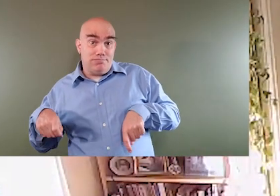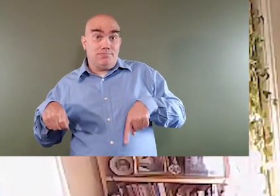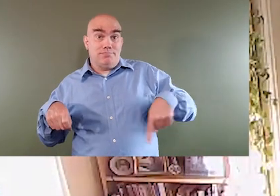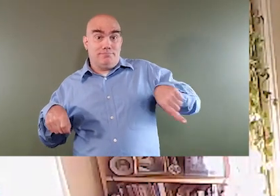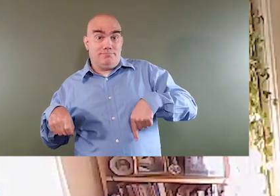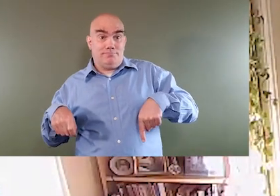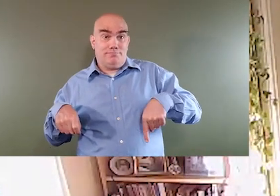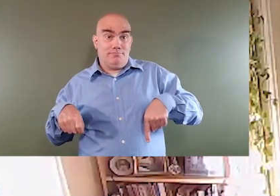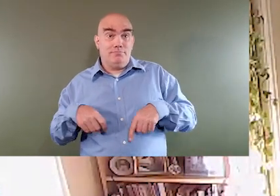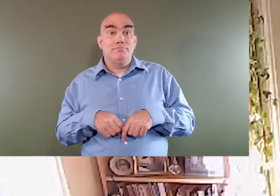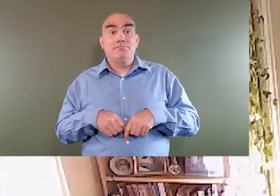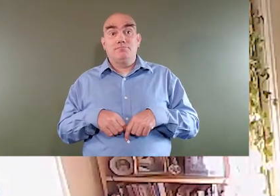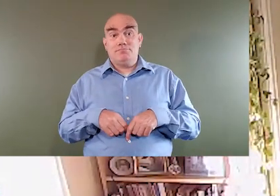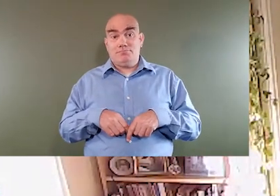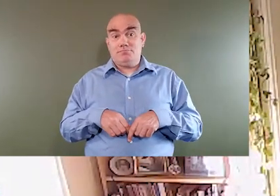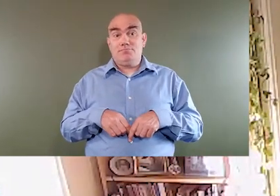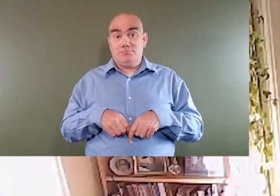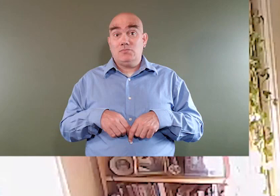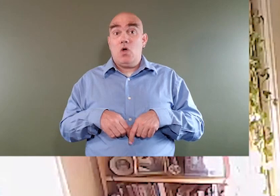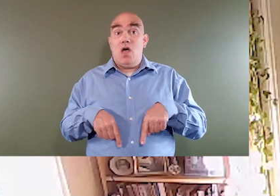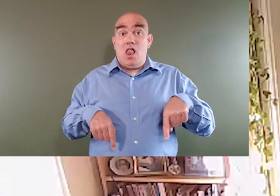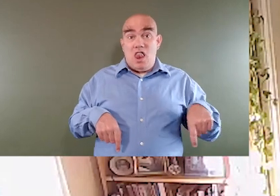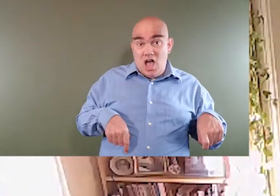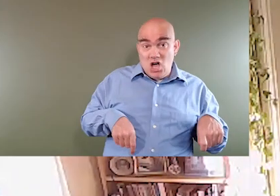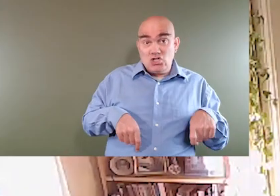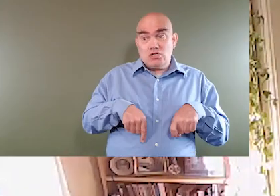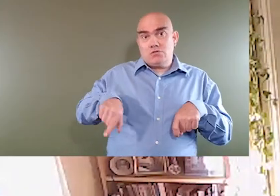Lunge, leg raise, lunge, and leg raise.